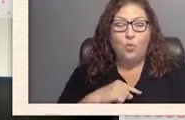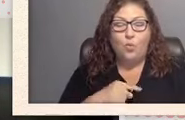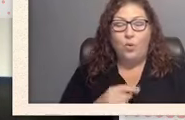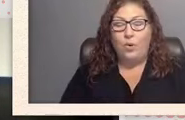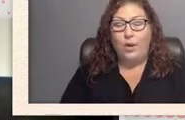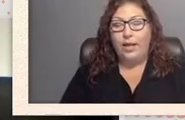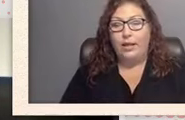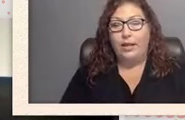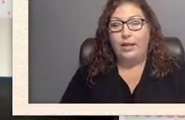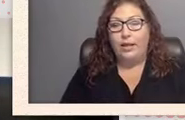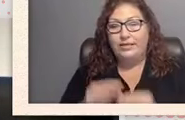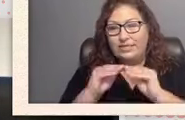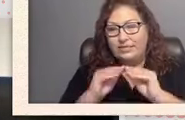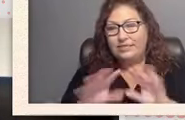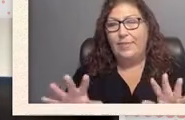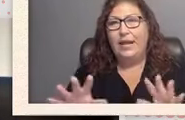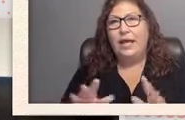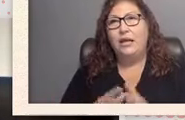disseminated